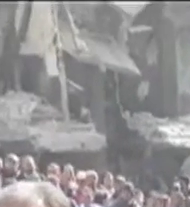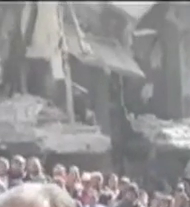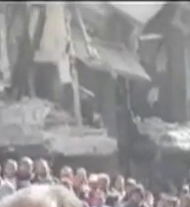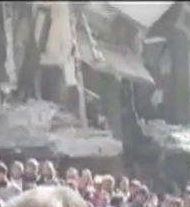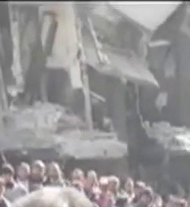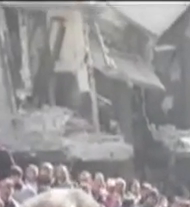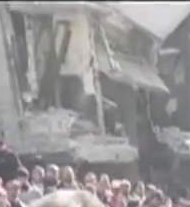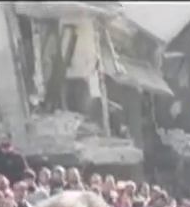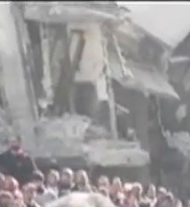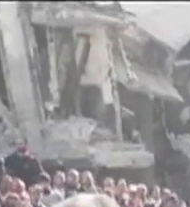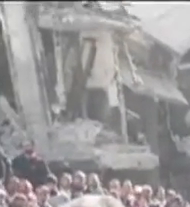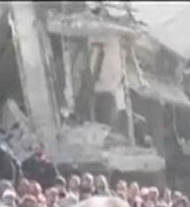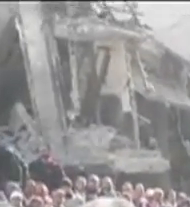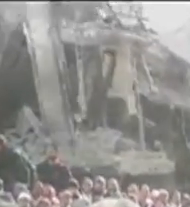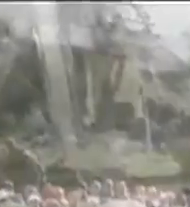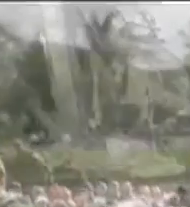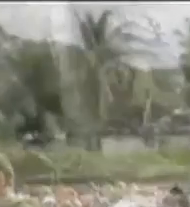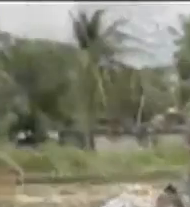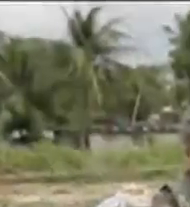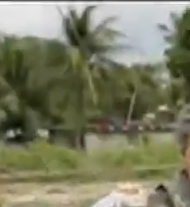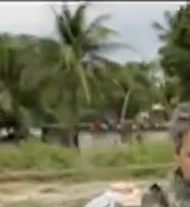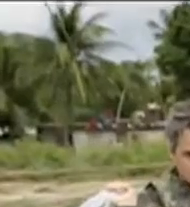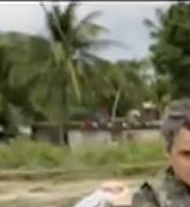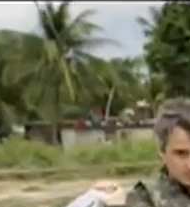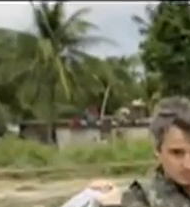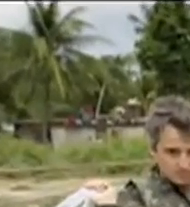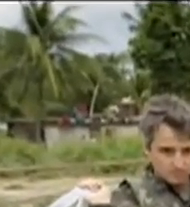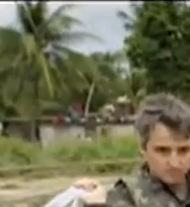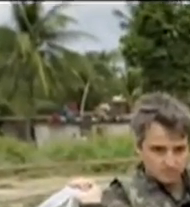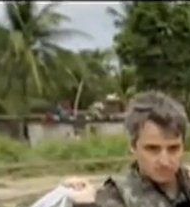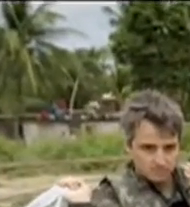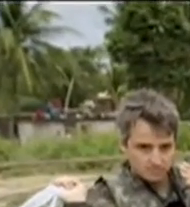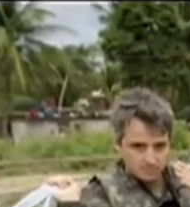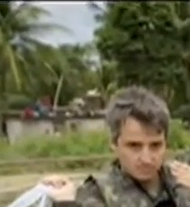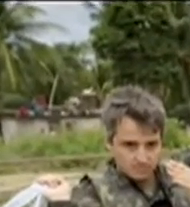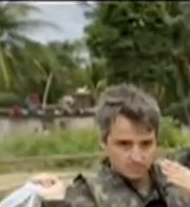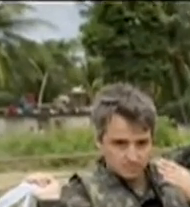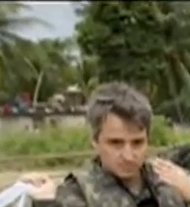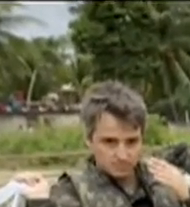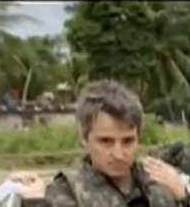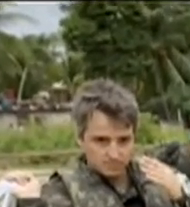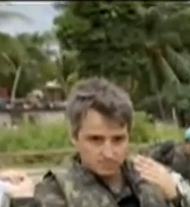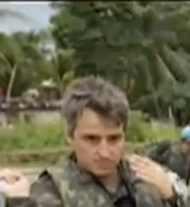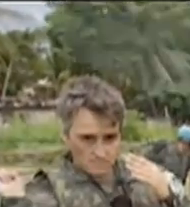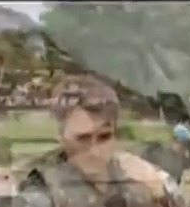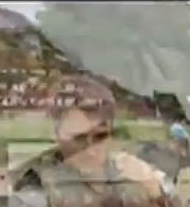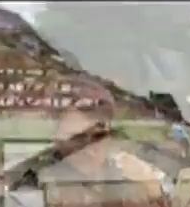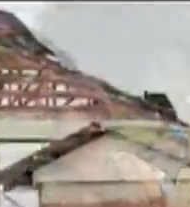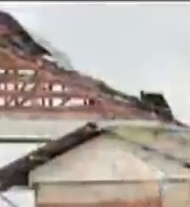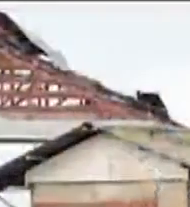I have dealt with tragedies that have gone on for decades,